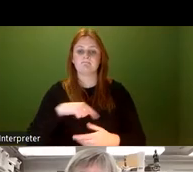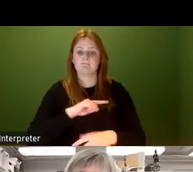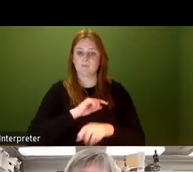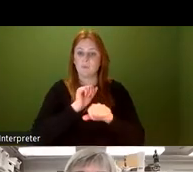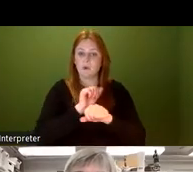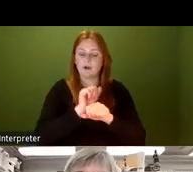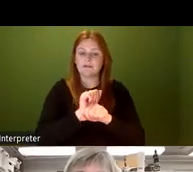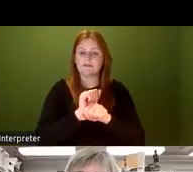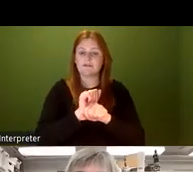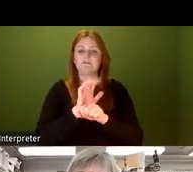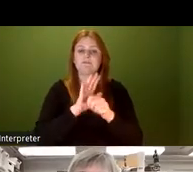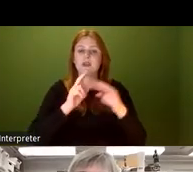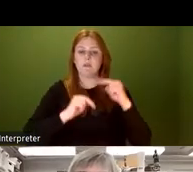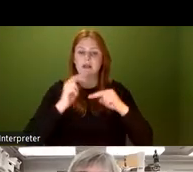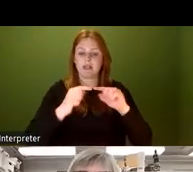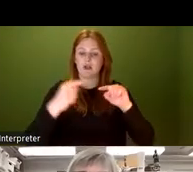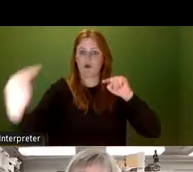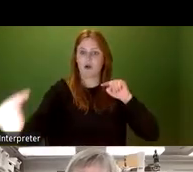Teethon is known for its